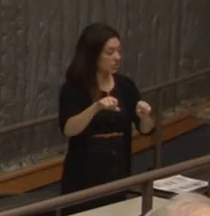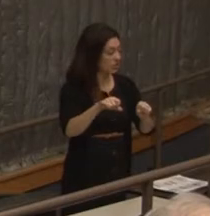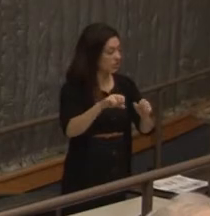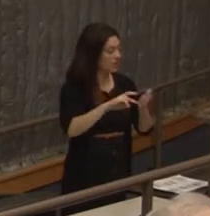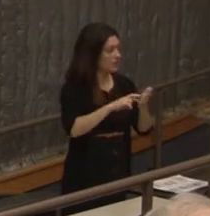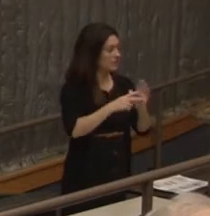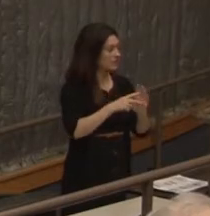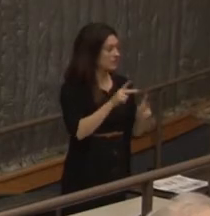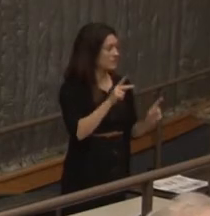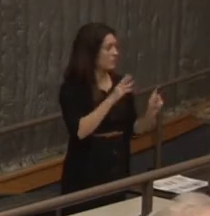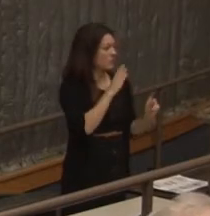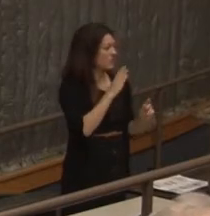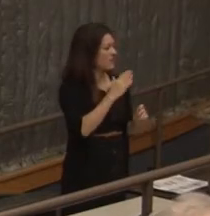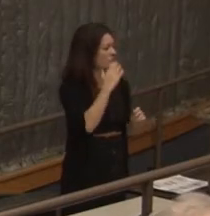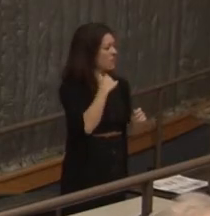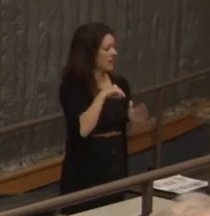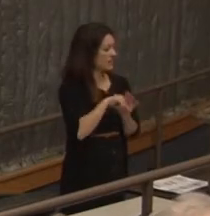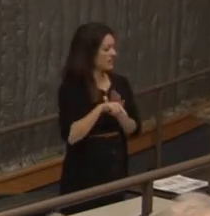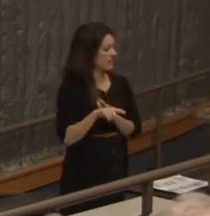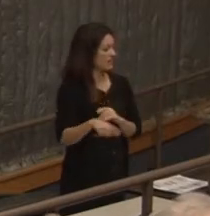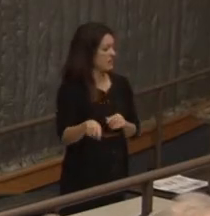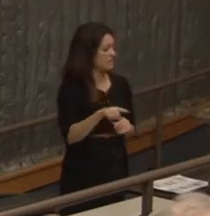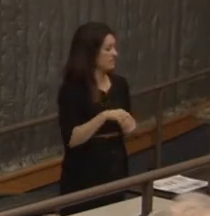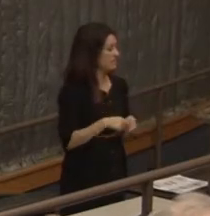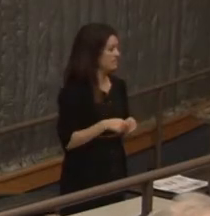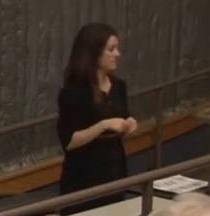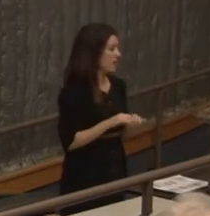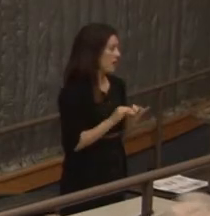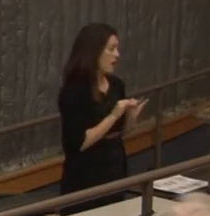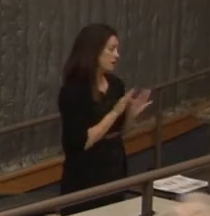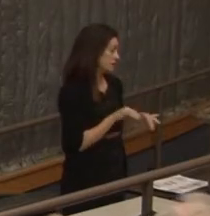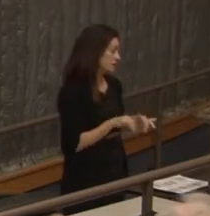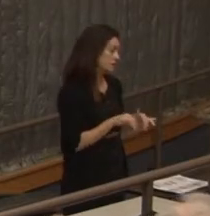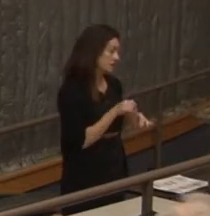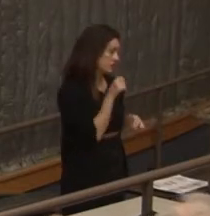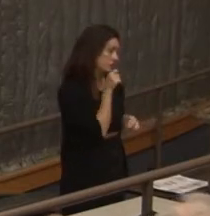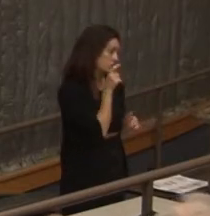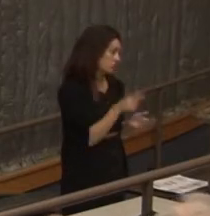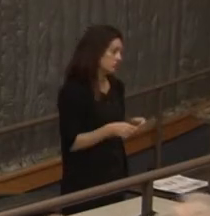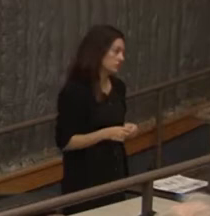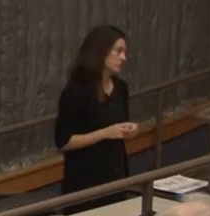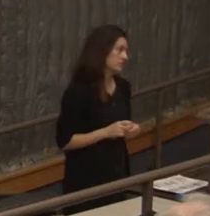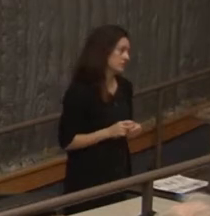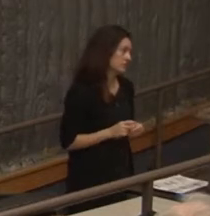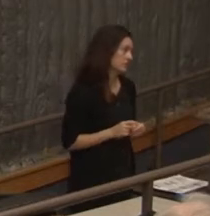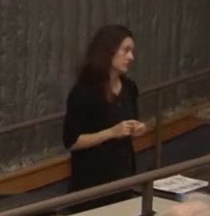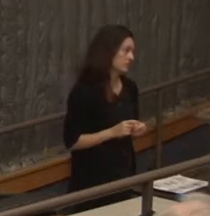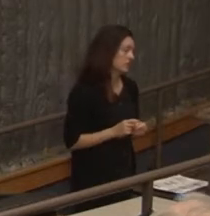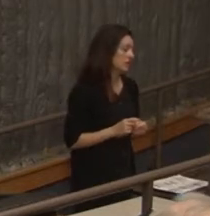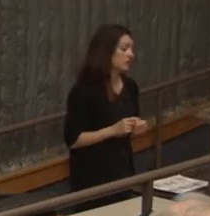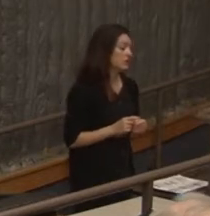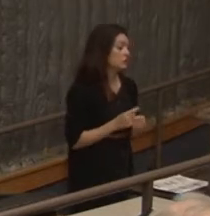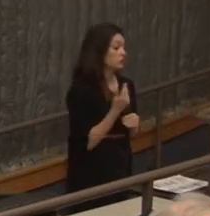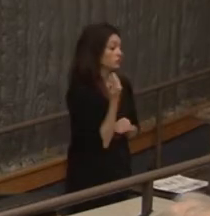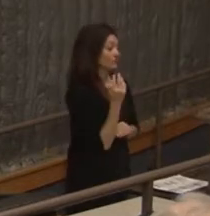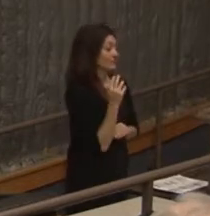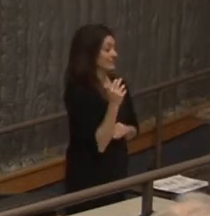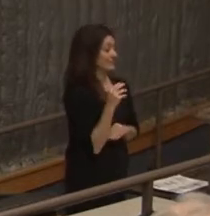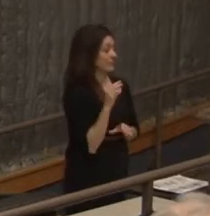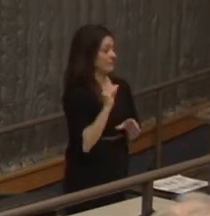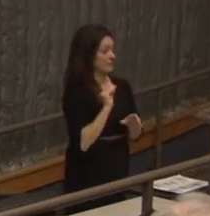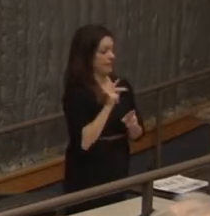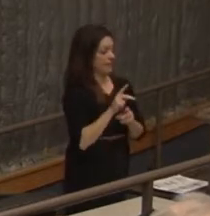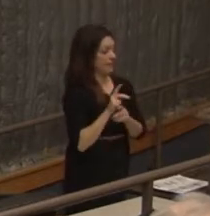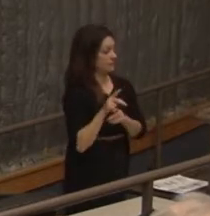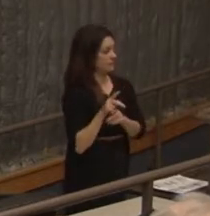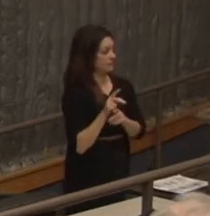will ever know what they did, which, of course, is a crazy notion. They planted trees there, and if you go there today,